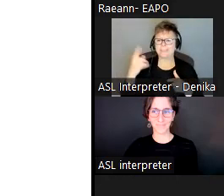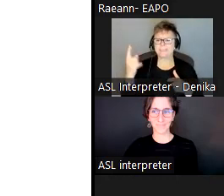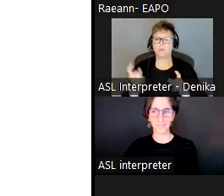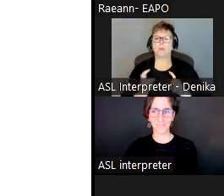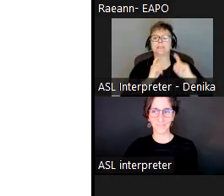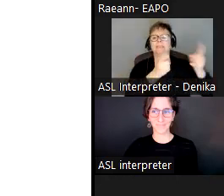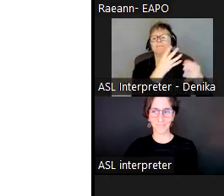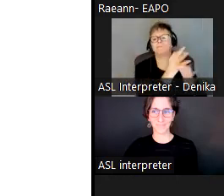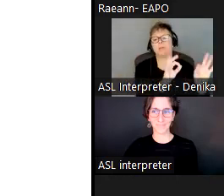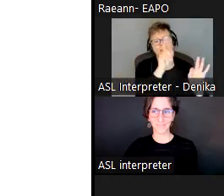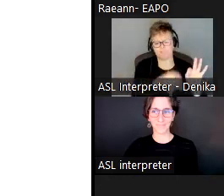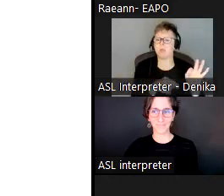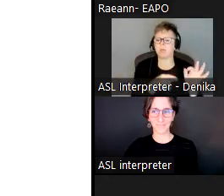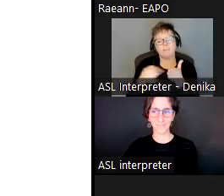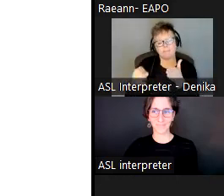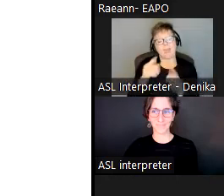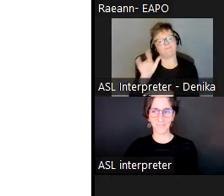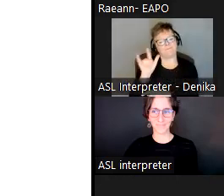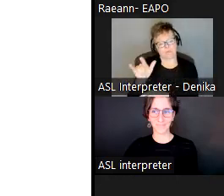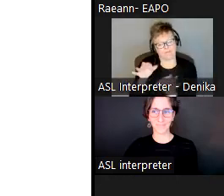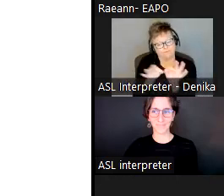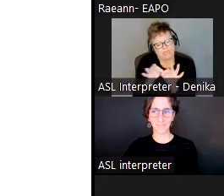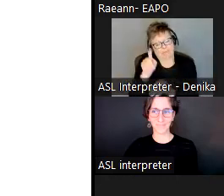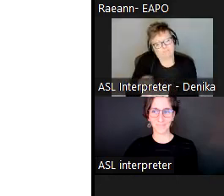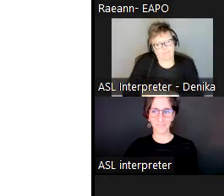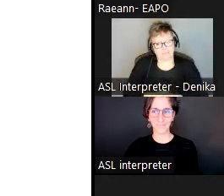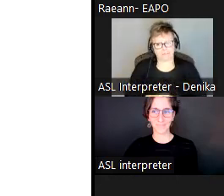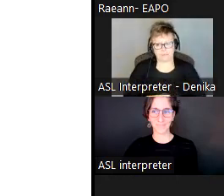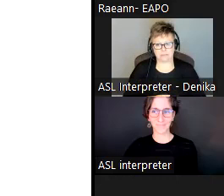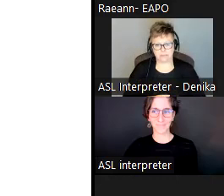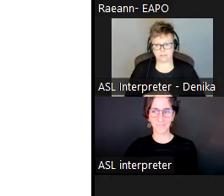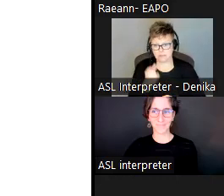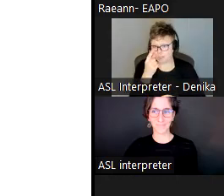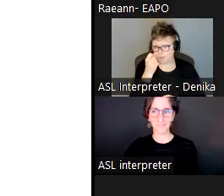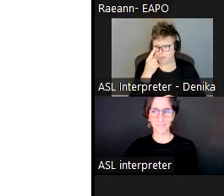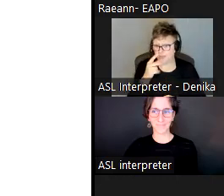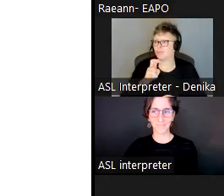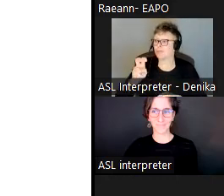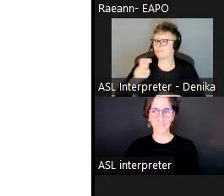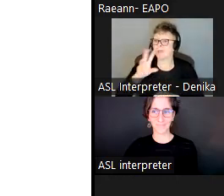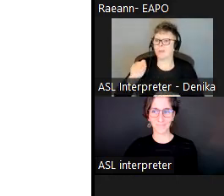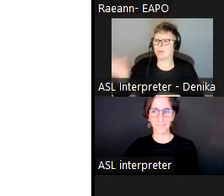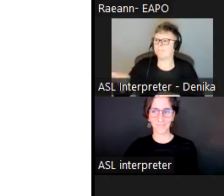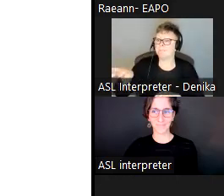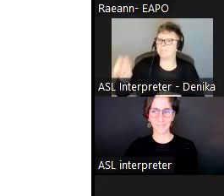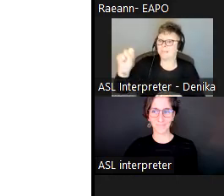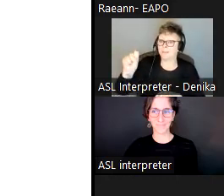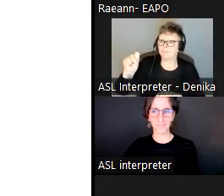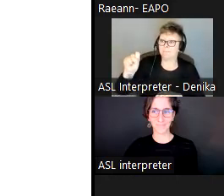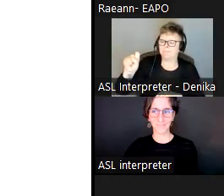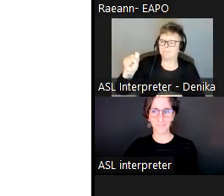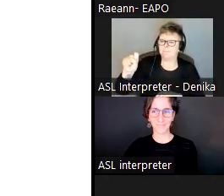the fees for the flight. Once the transportation company picks up the animal, they'll say